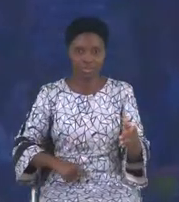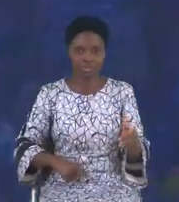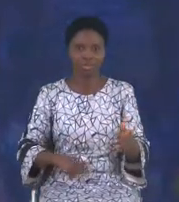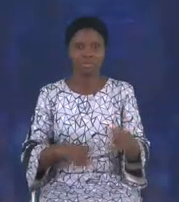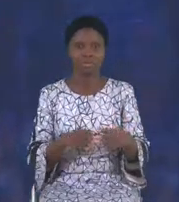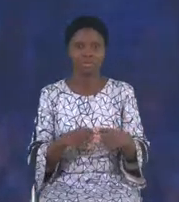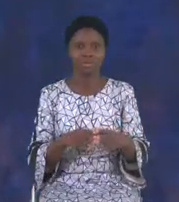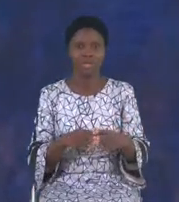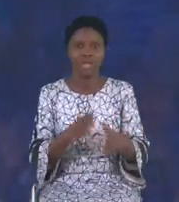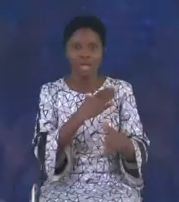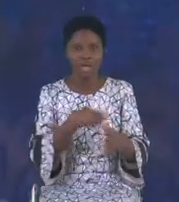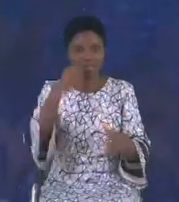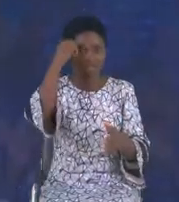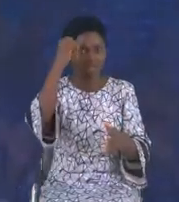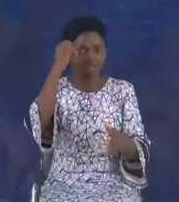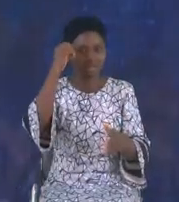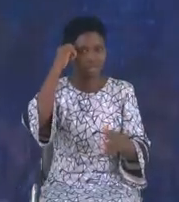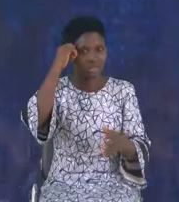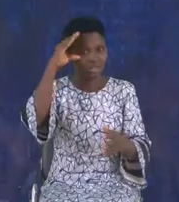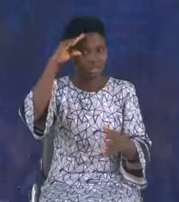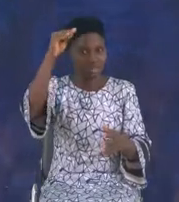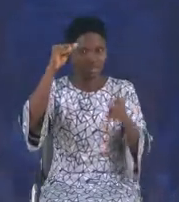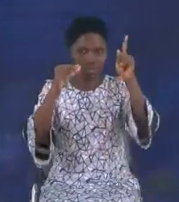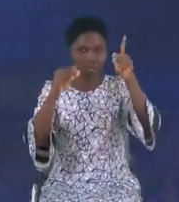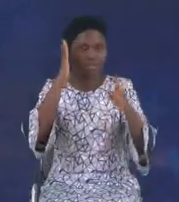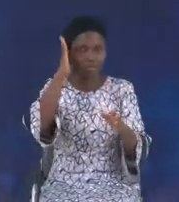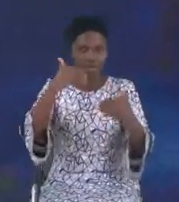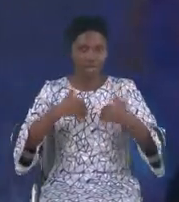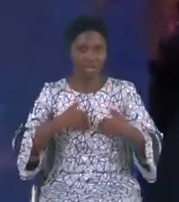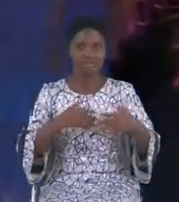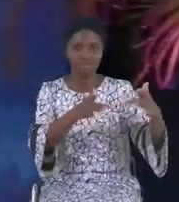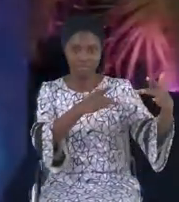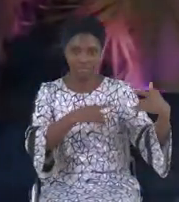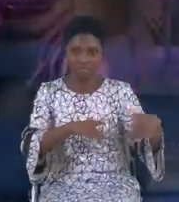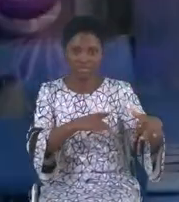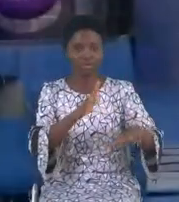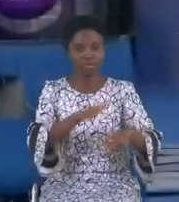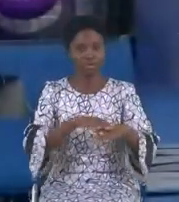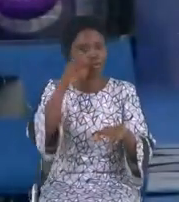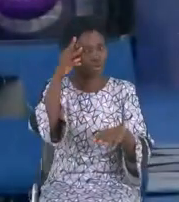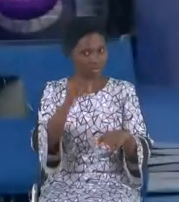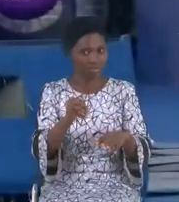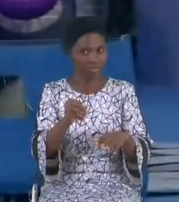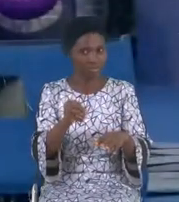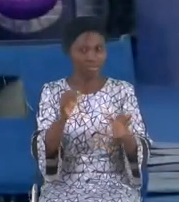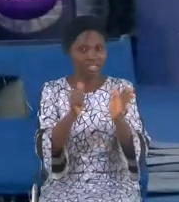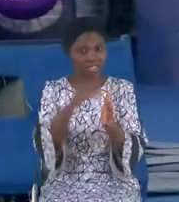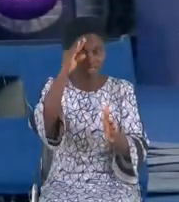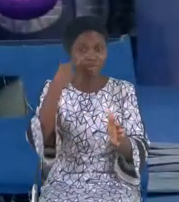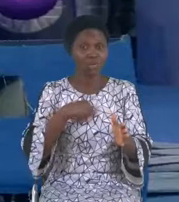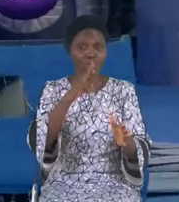will have mercy upon him that man was talking about when he came like